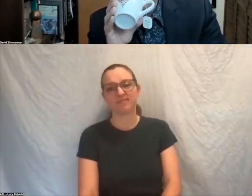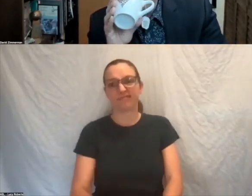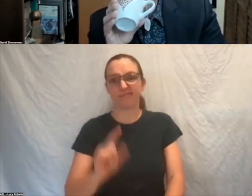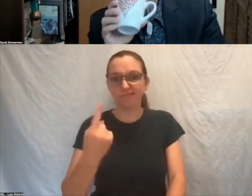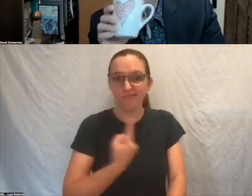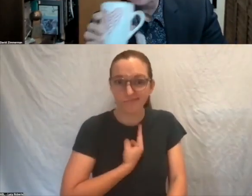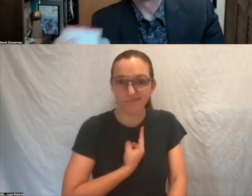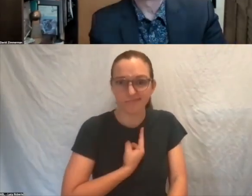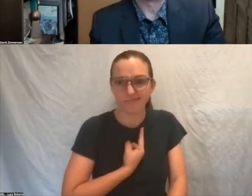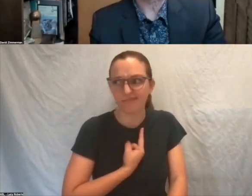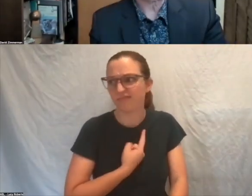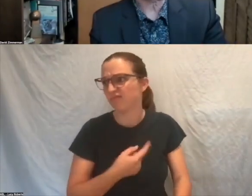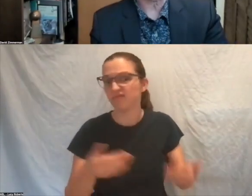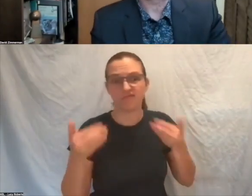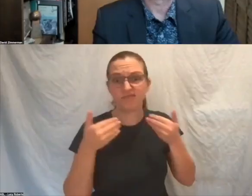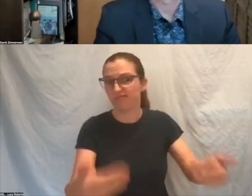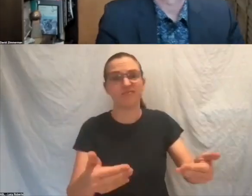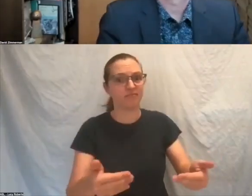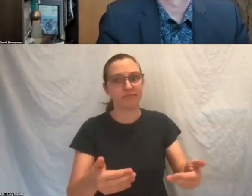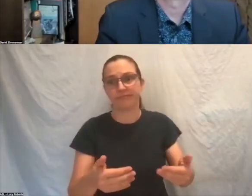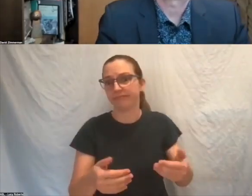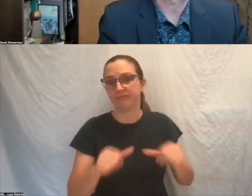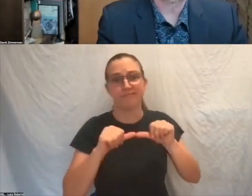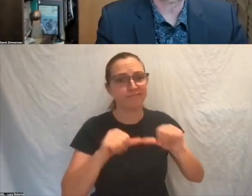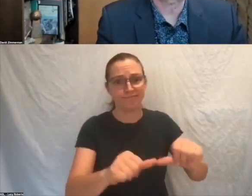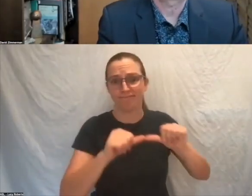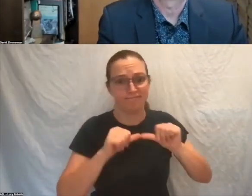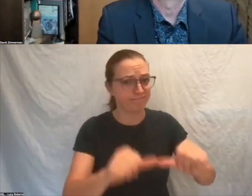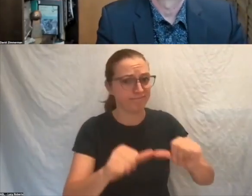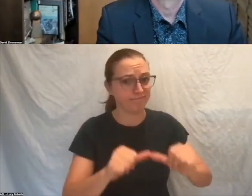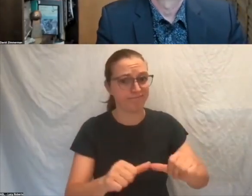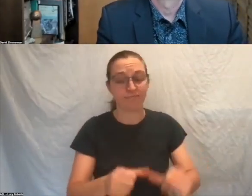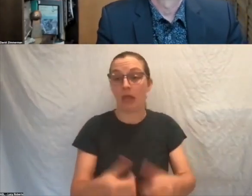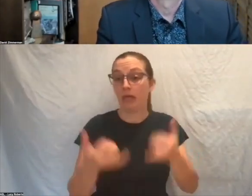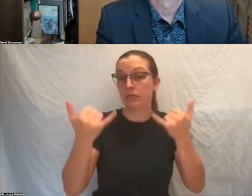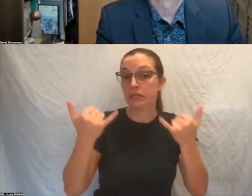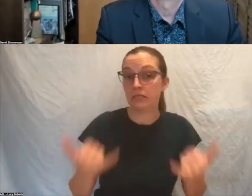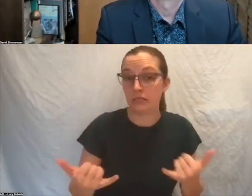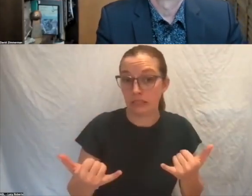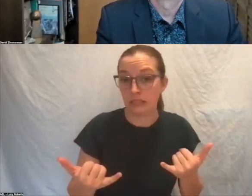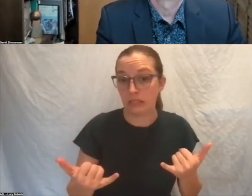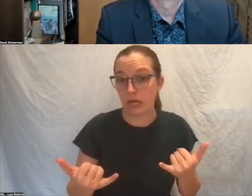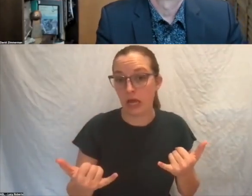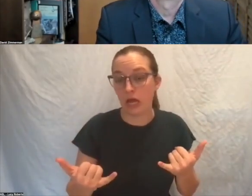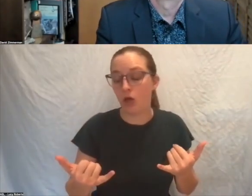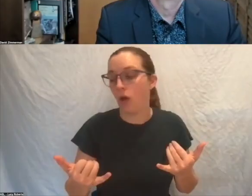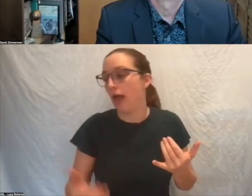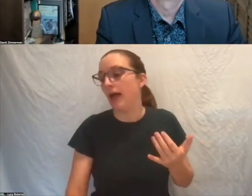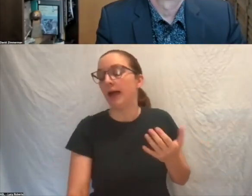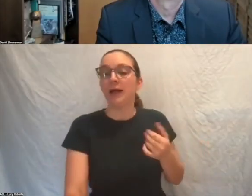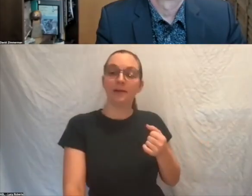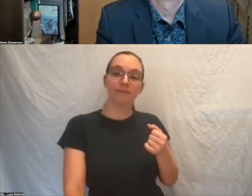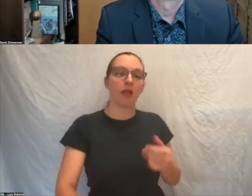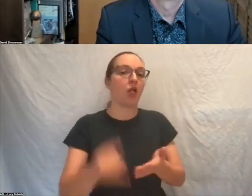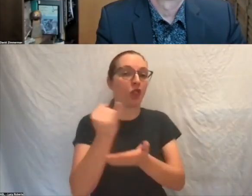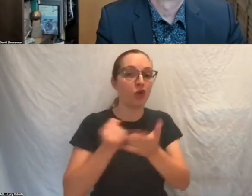And I just did it, and I just kept doing it. And now it just seems like the whole art